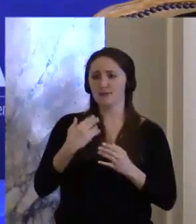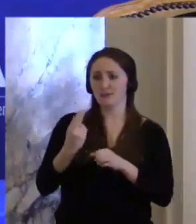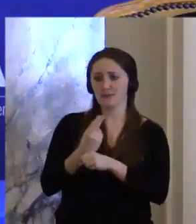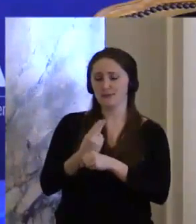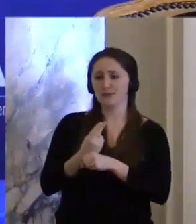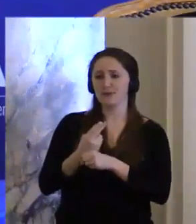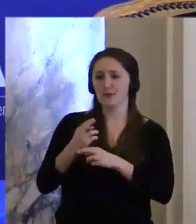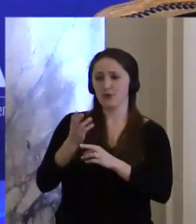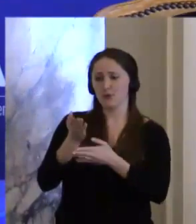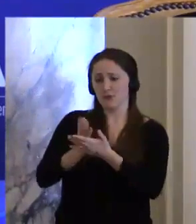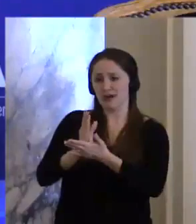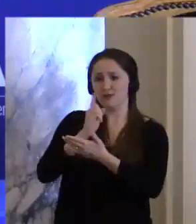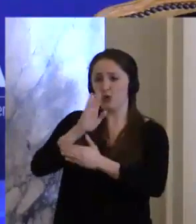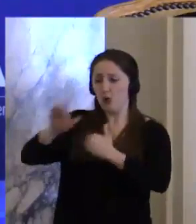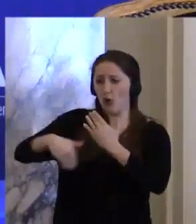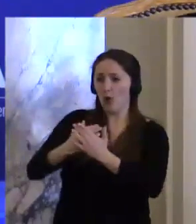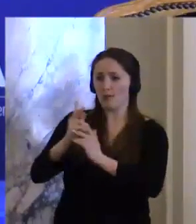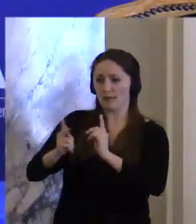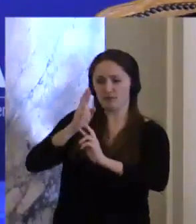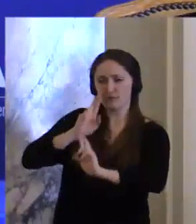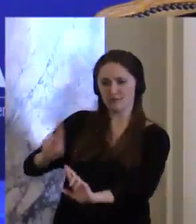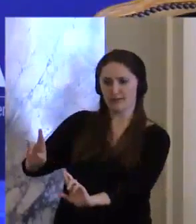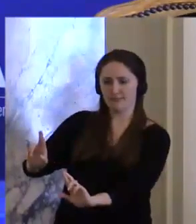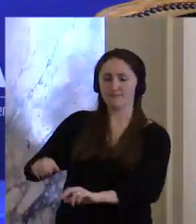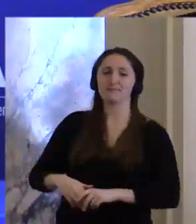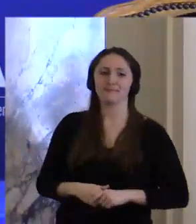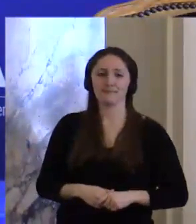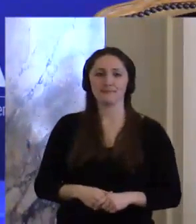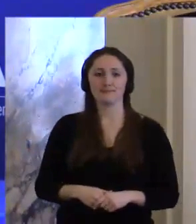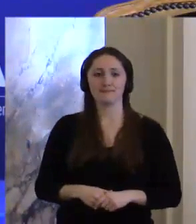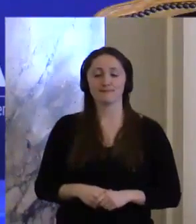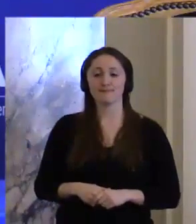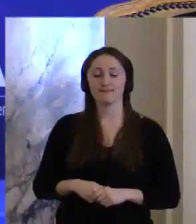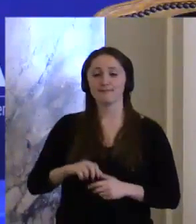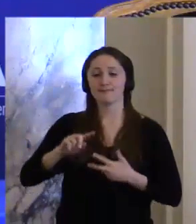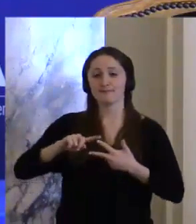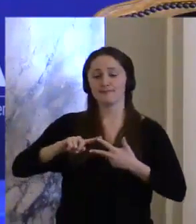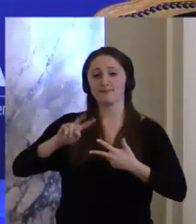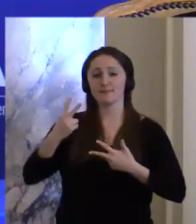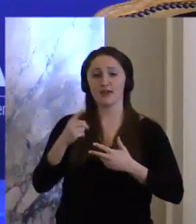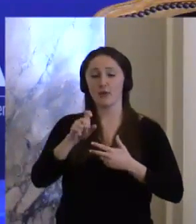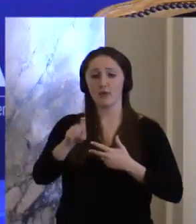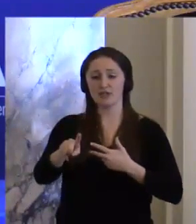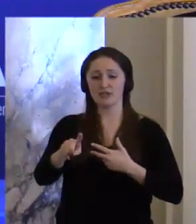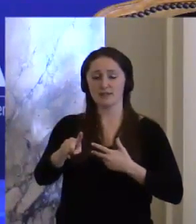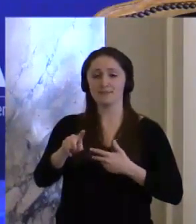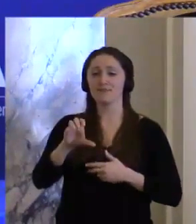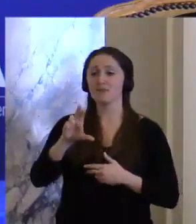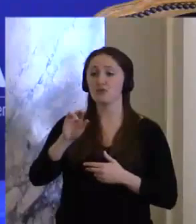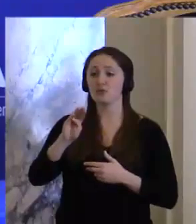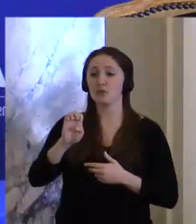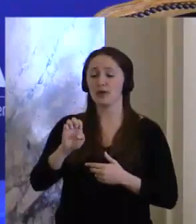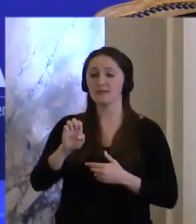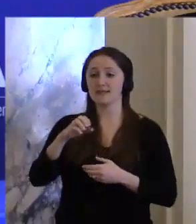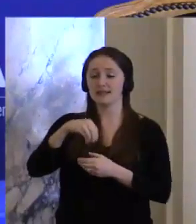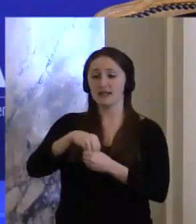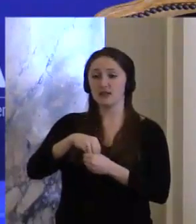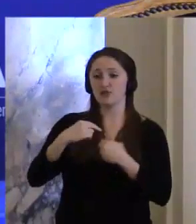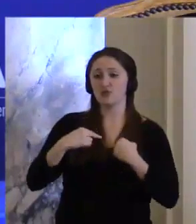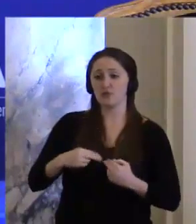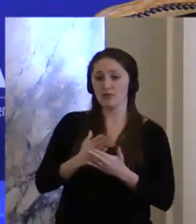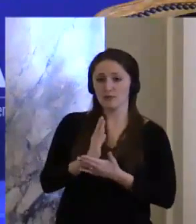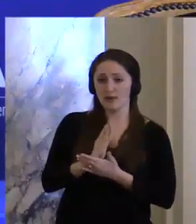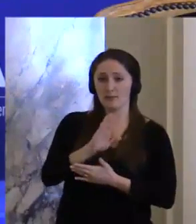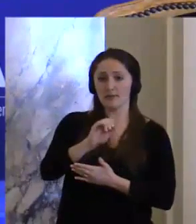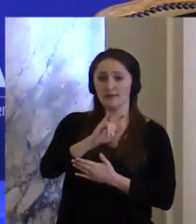individuals. The second question with regards to the crimes in human rights in Bolivia, Chile, Haiti,